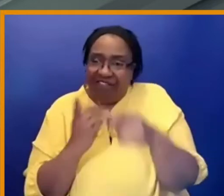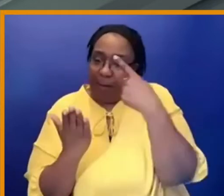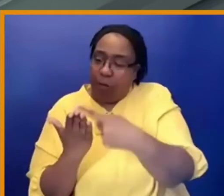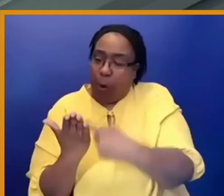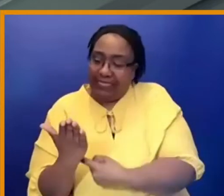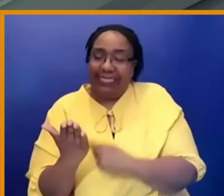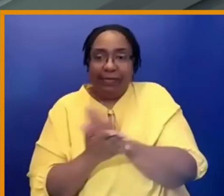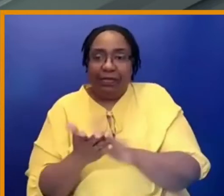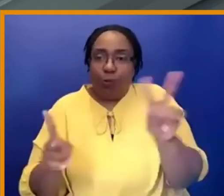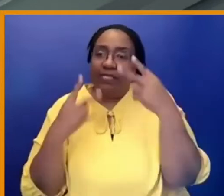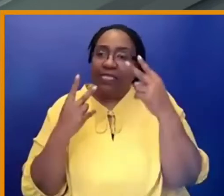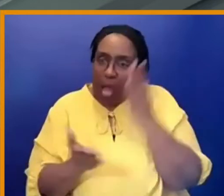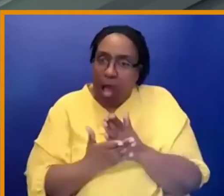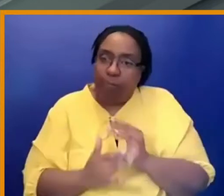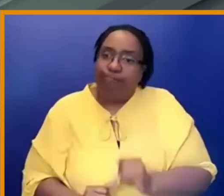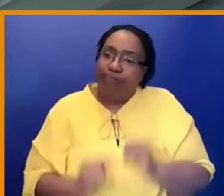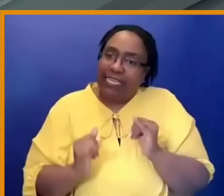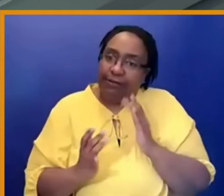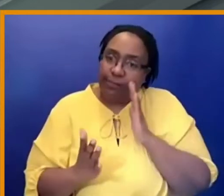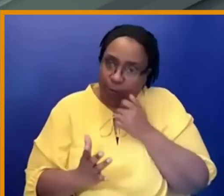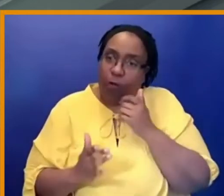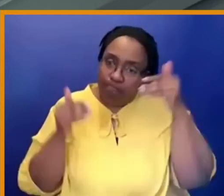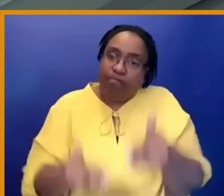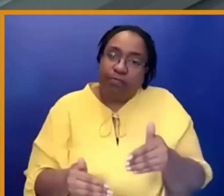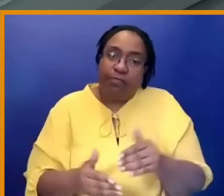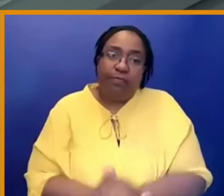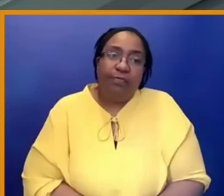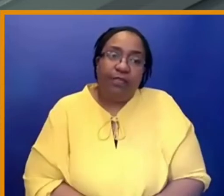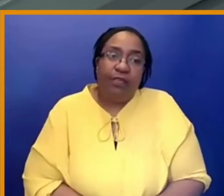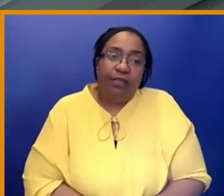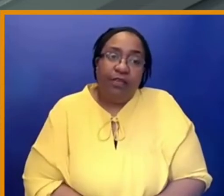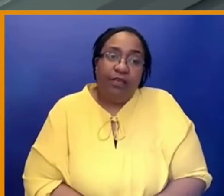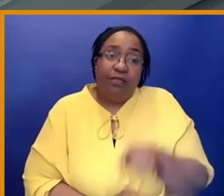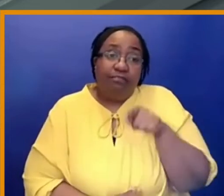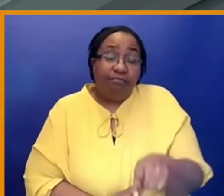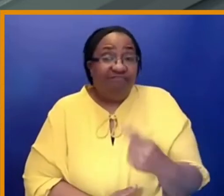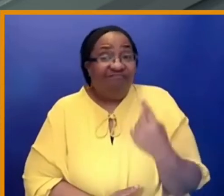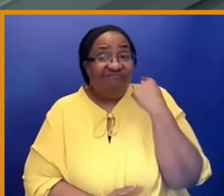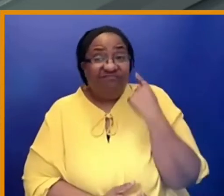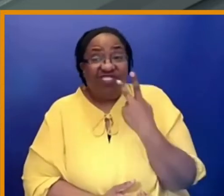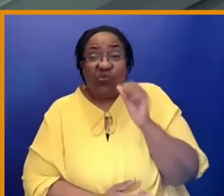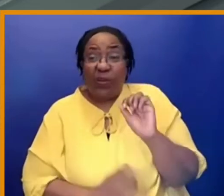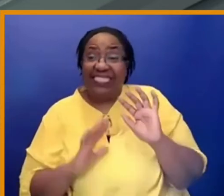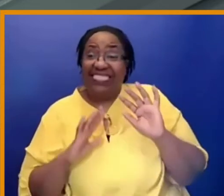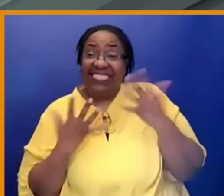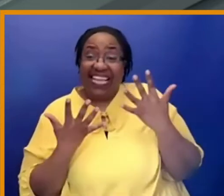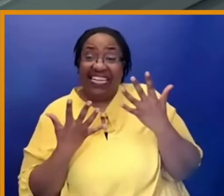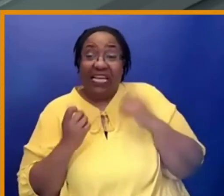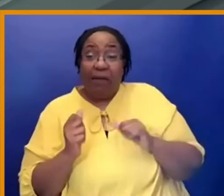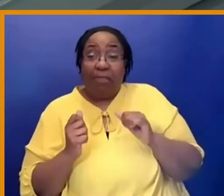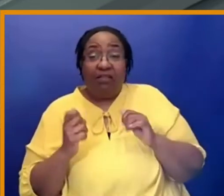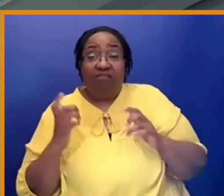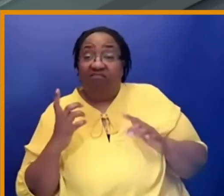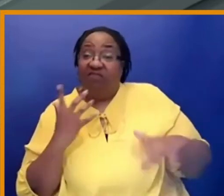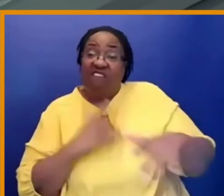before. The last Convention on Biological Diversity targets, set in 2010, also promised to turn around the decline in the state of